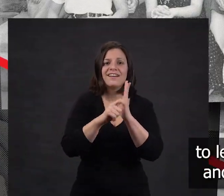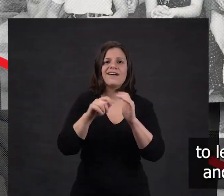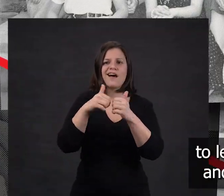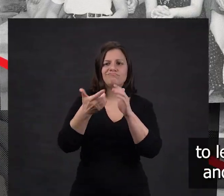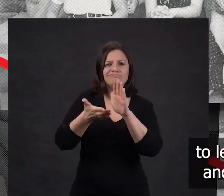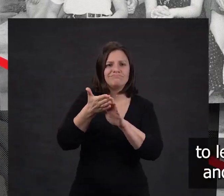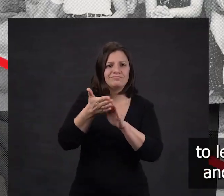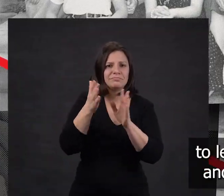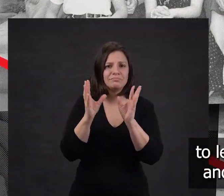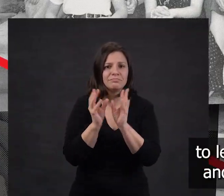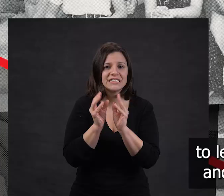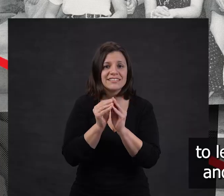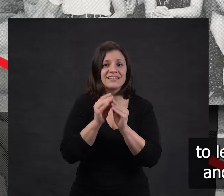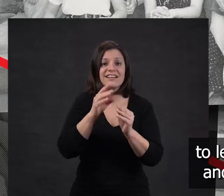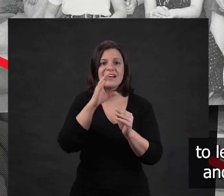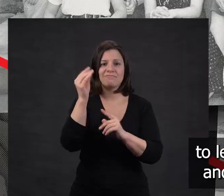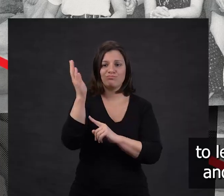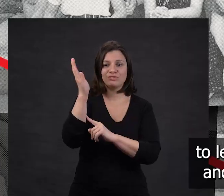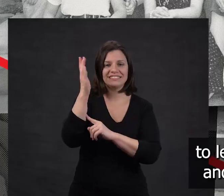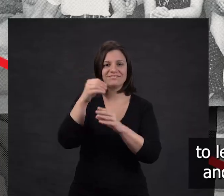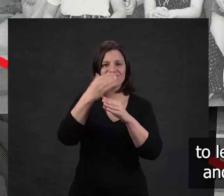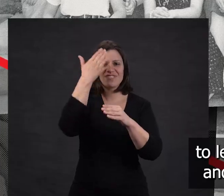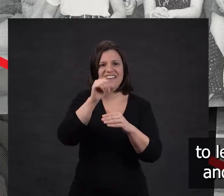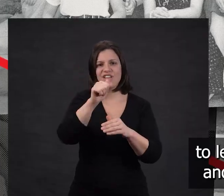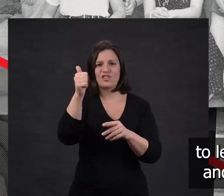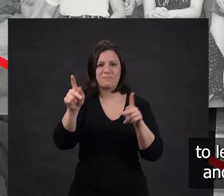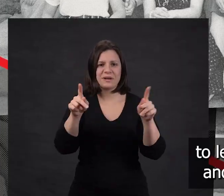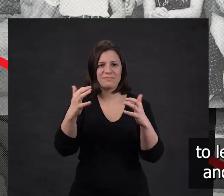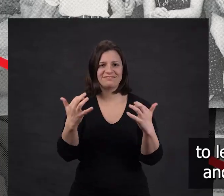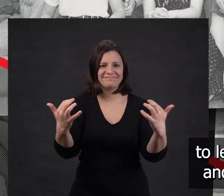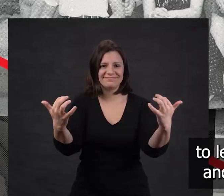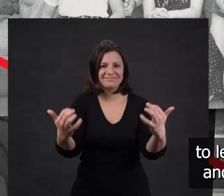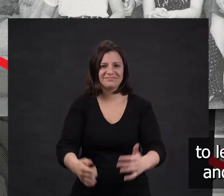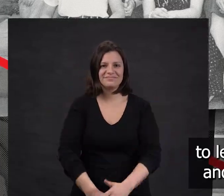hold meetings, and present in front of others.